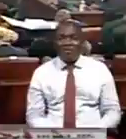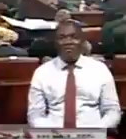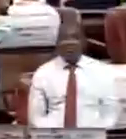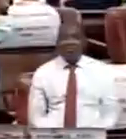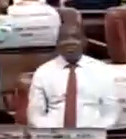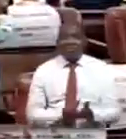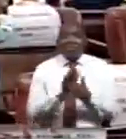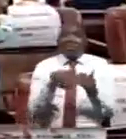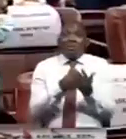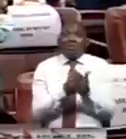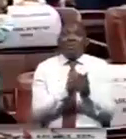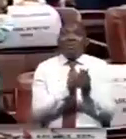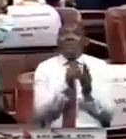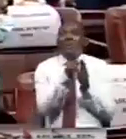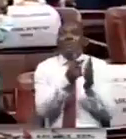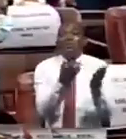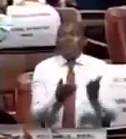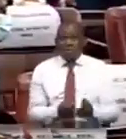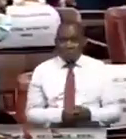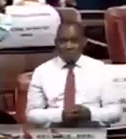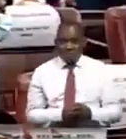That's all that the rule is seeking to do. But